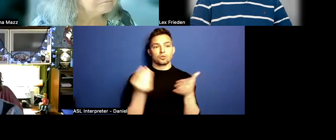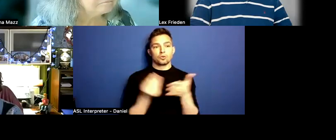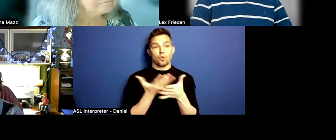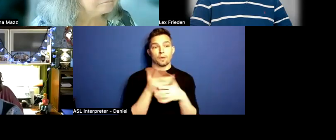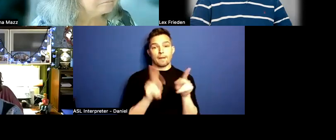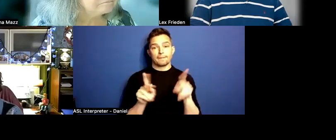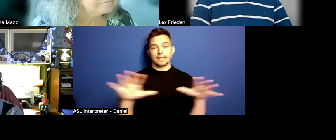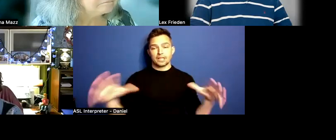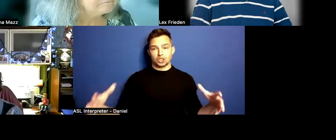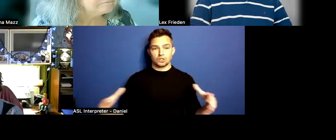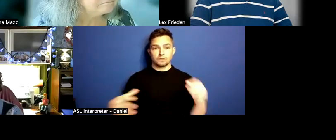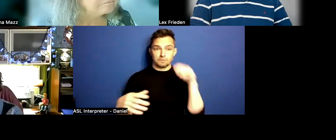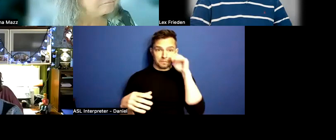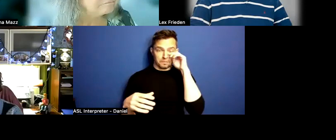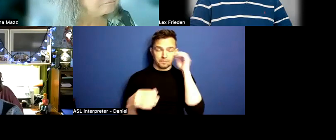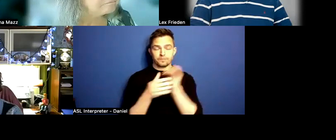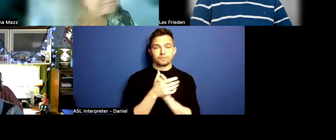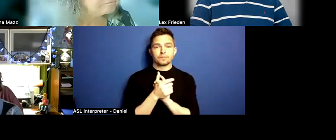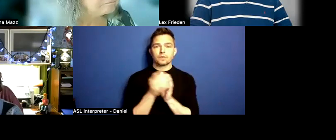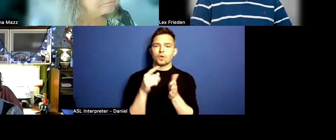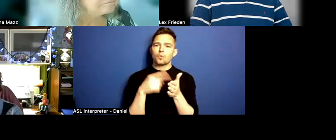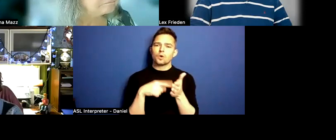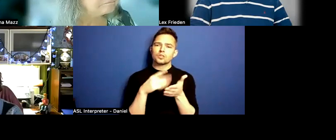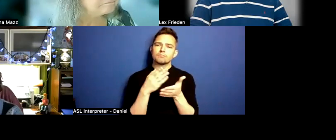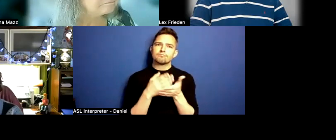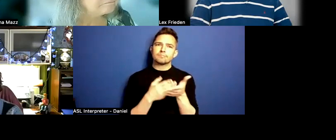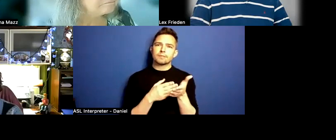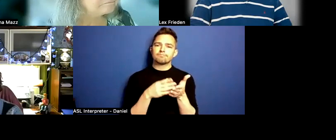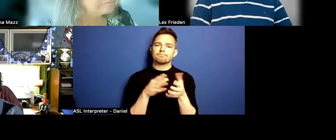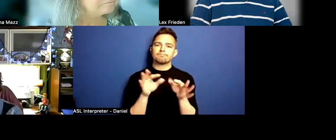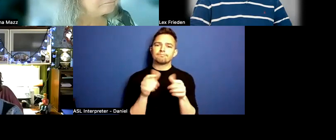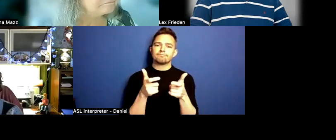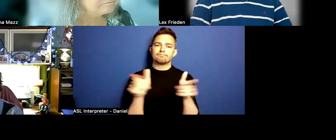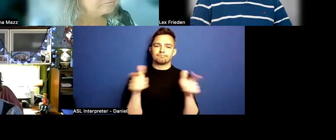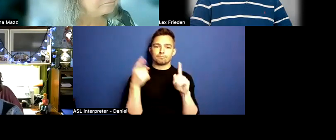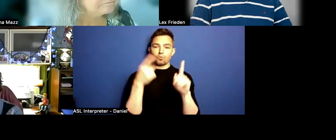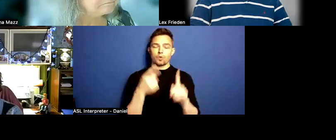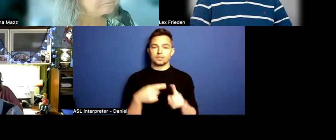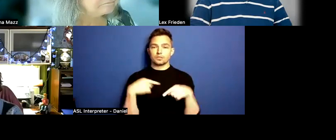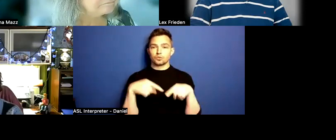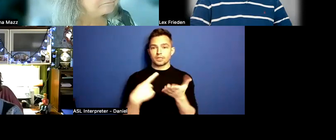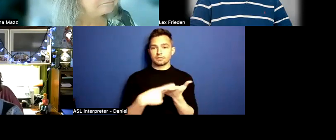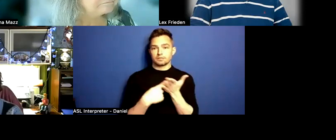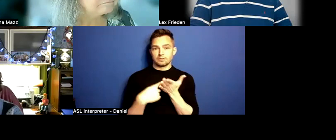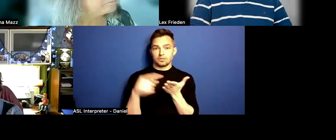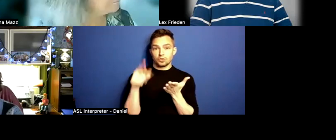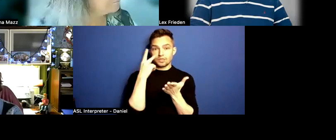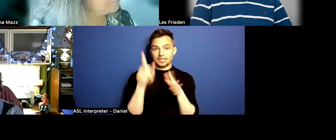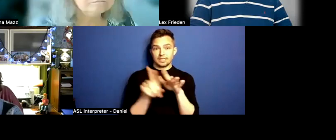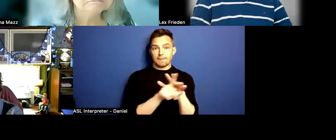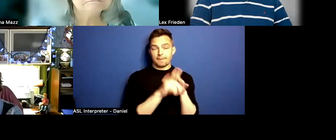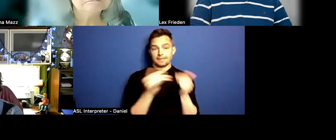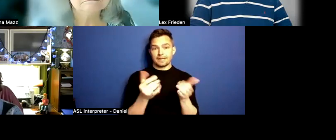population. What are some significant points of discussion that you're seeing come up